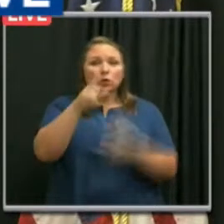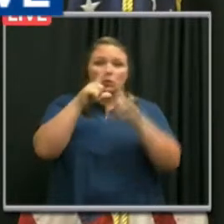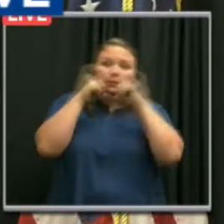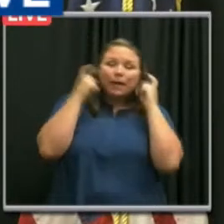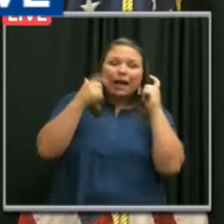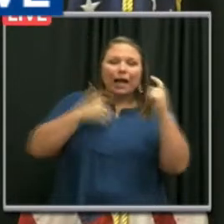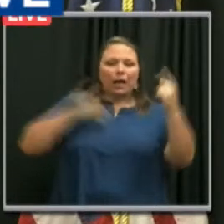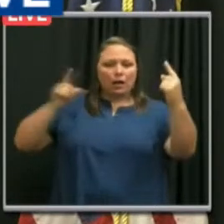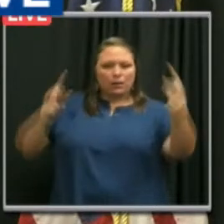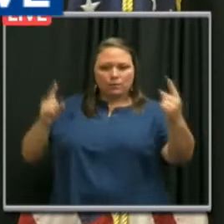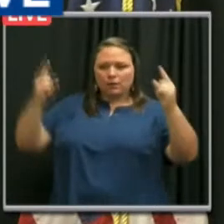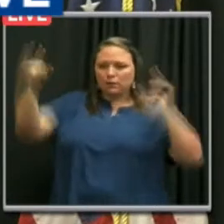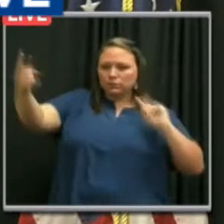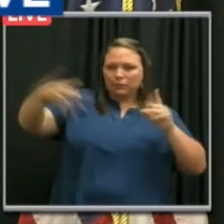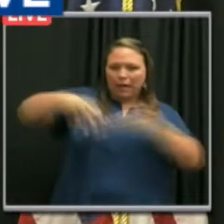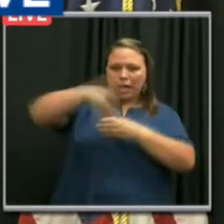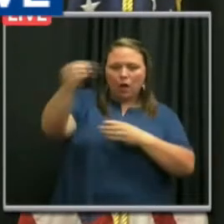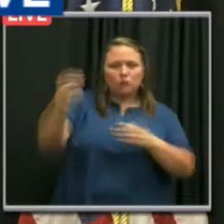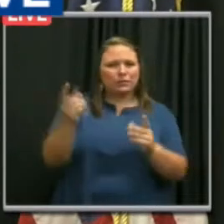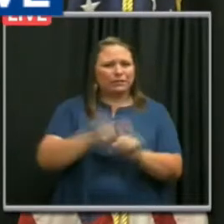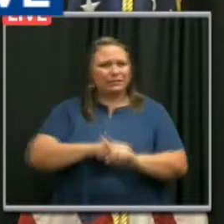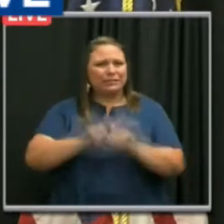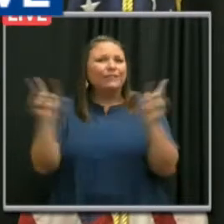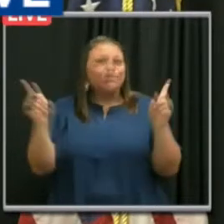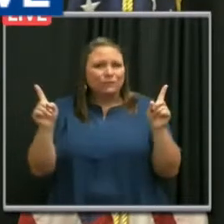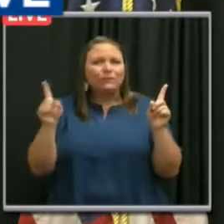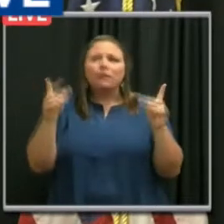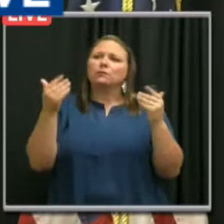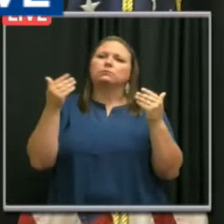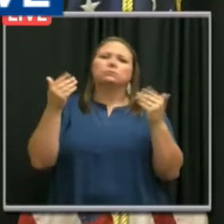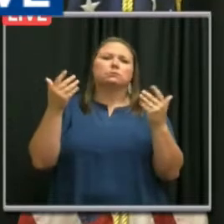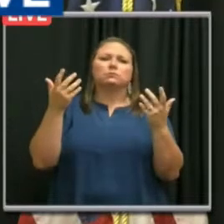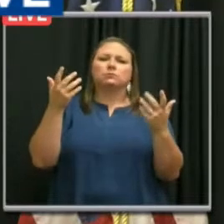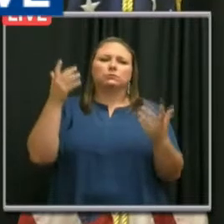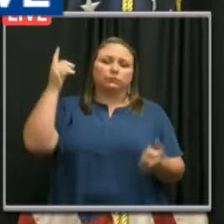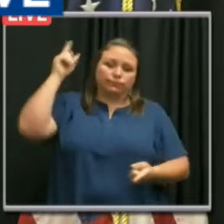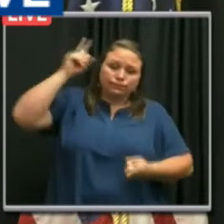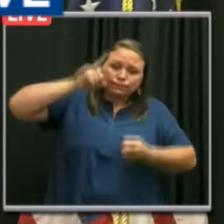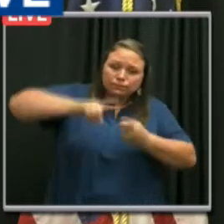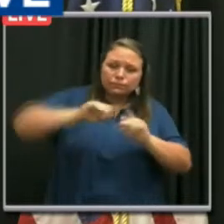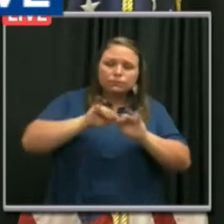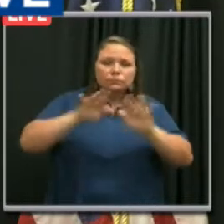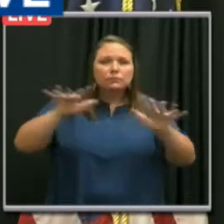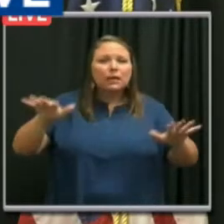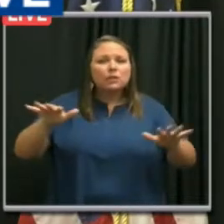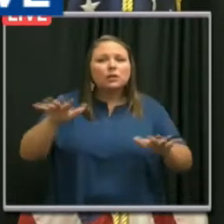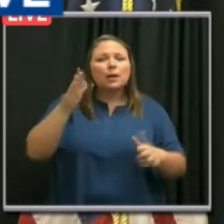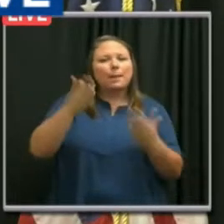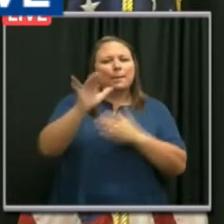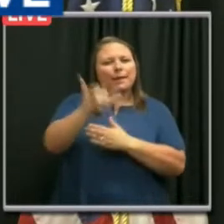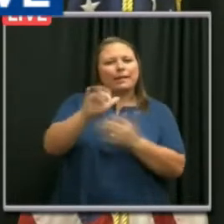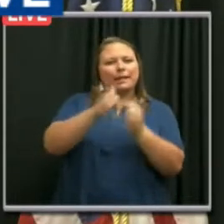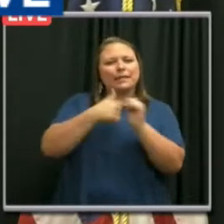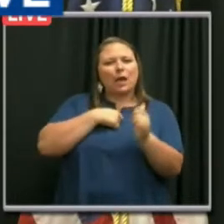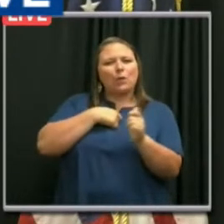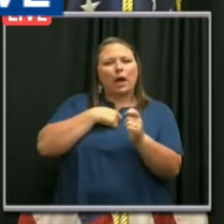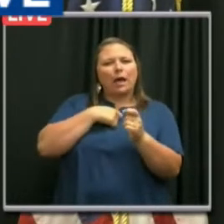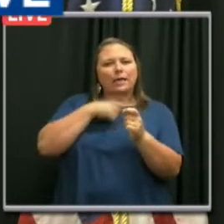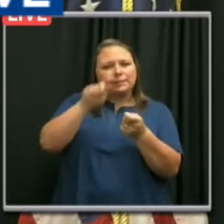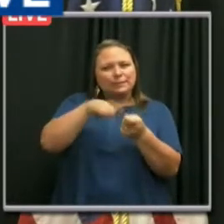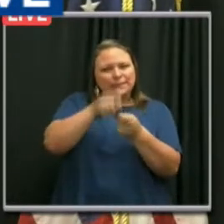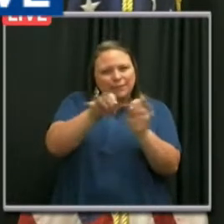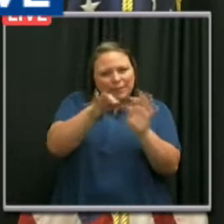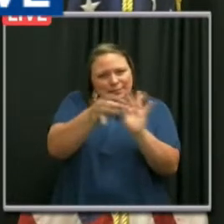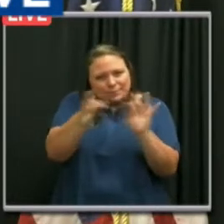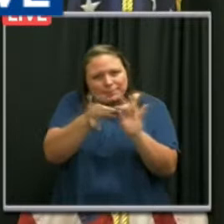have 6 feet social distance, you're outdoors, that's an environment that makes it less likely to have disease transmission. And that may be how I worded that question. Again, I